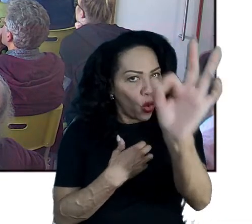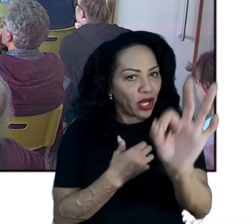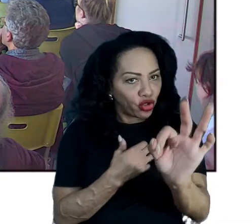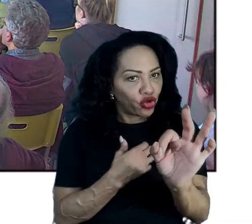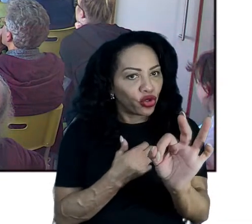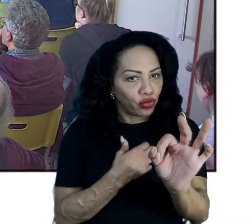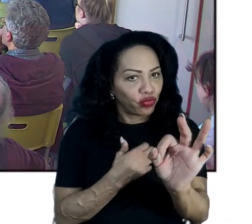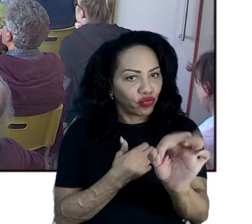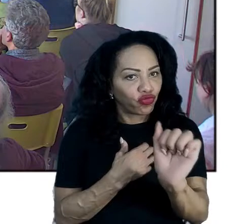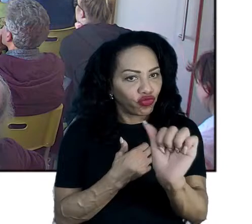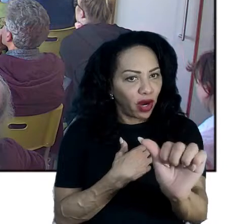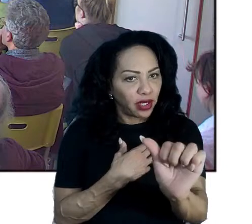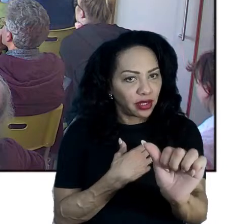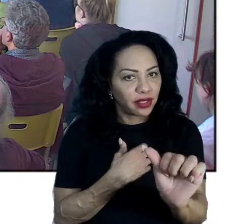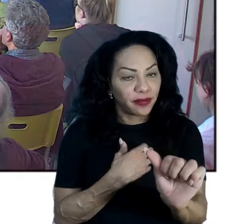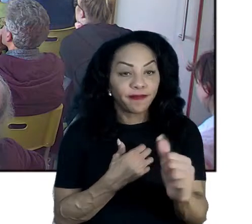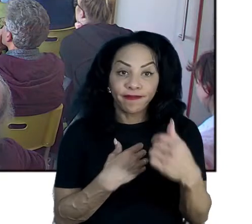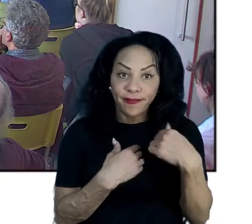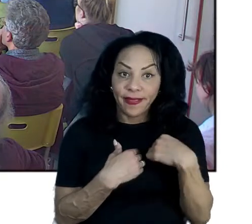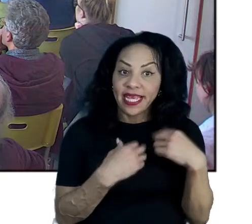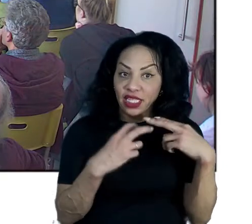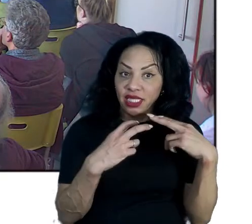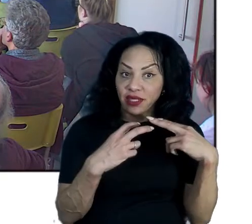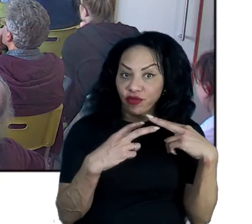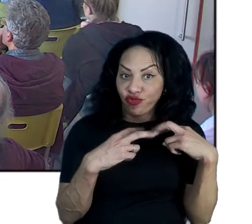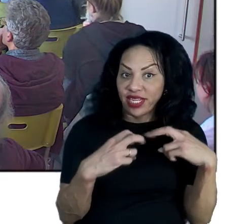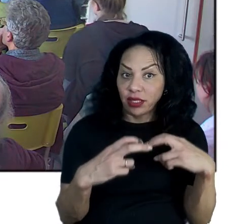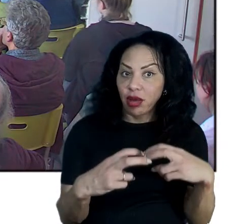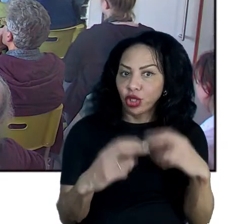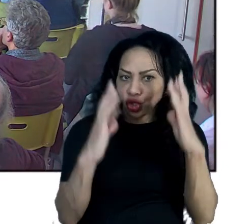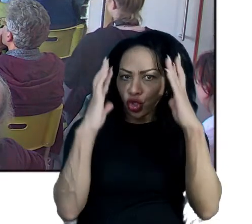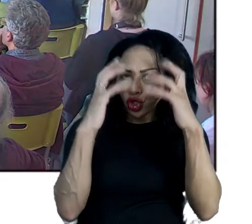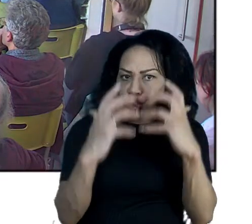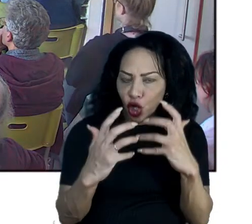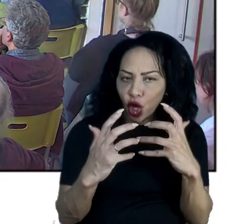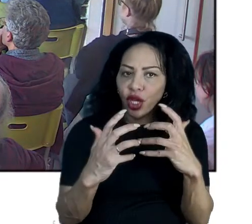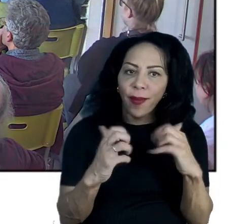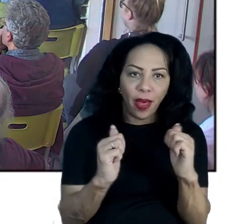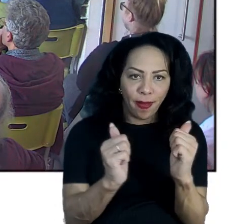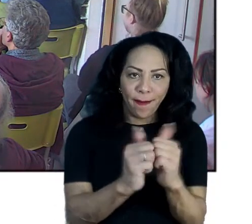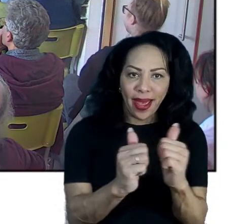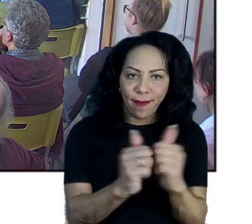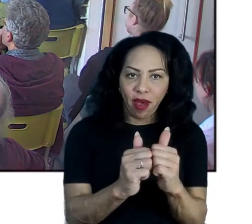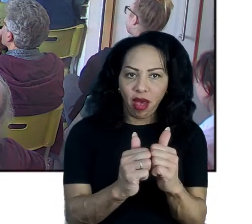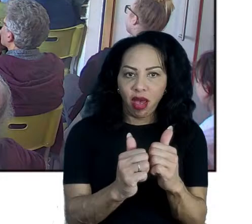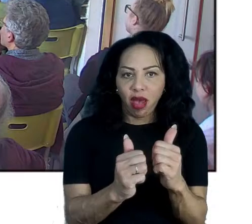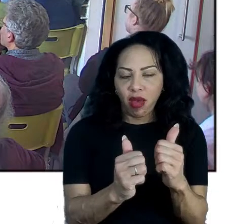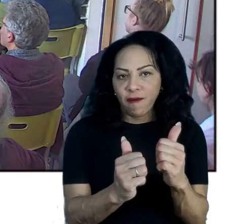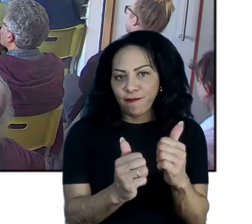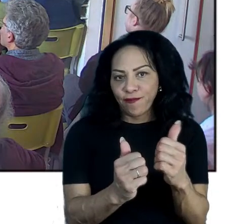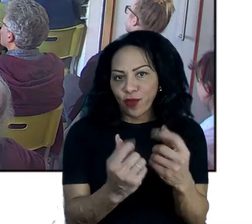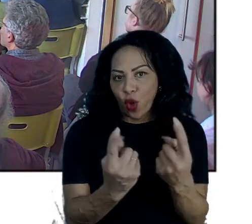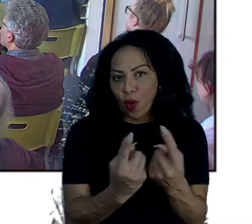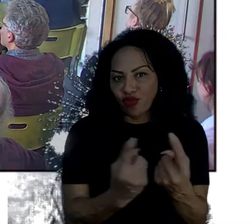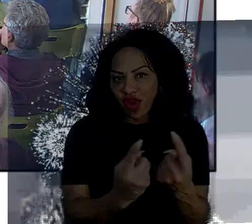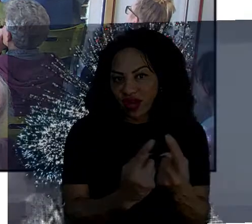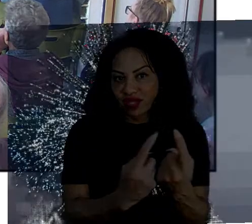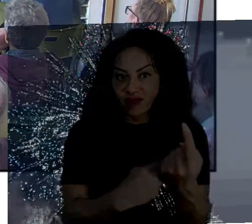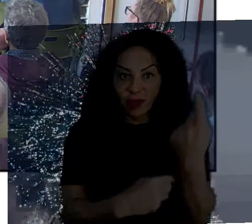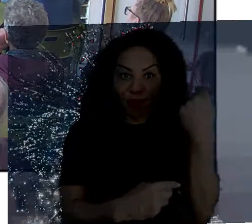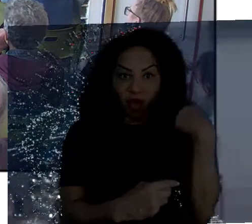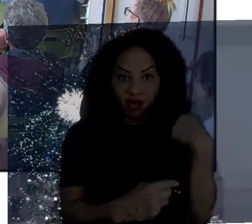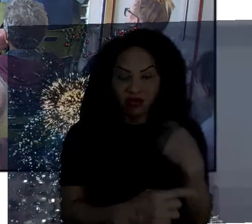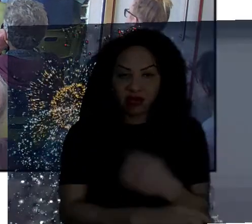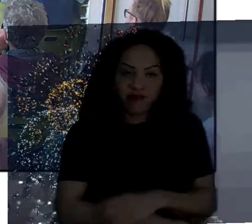and this research is concerned with. So I can't answer it, but yeah, don't know. Any other